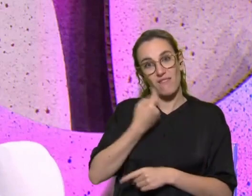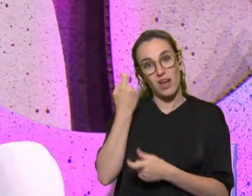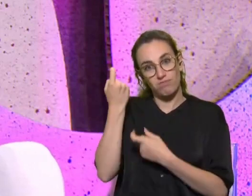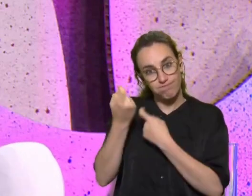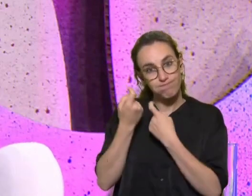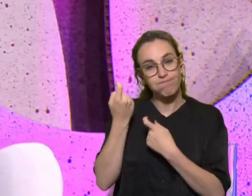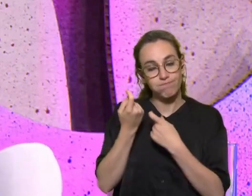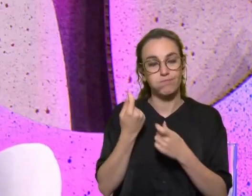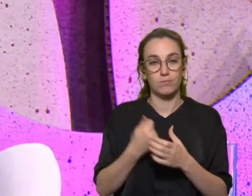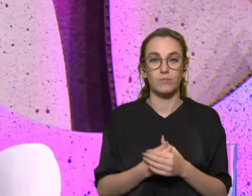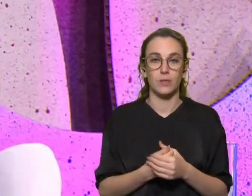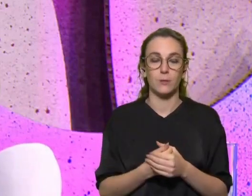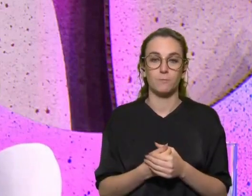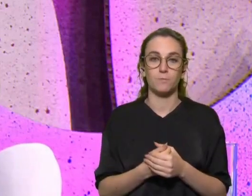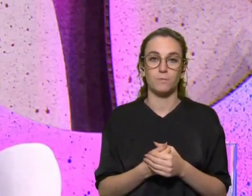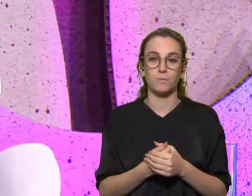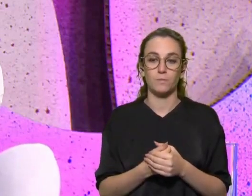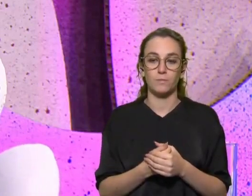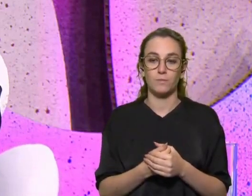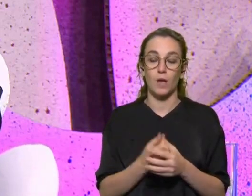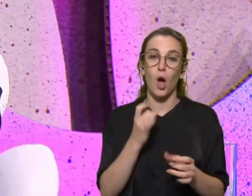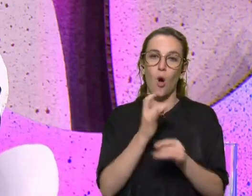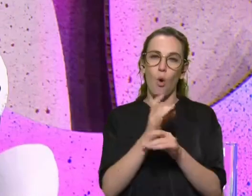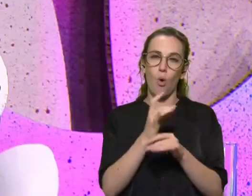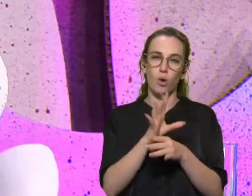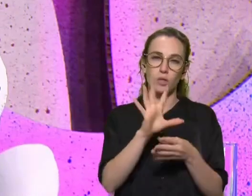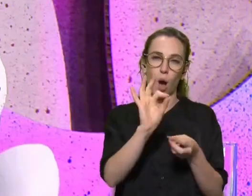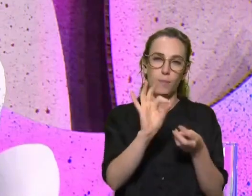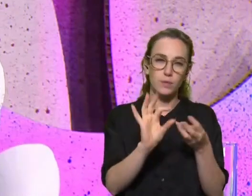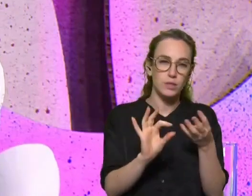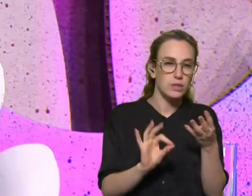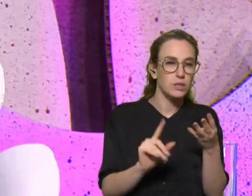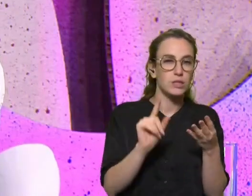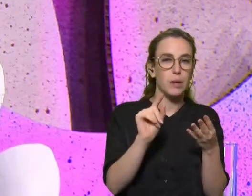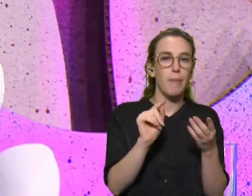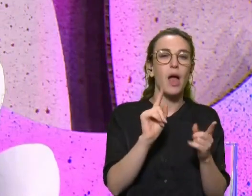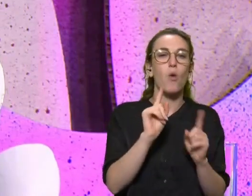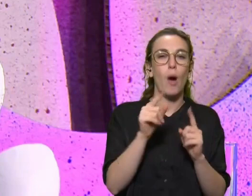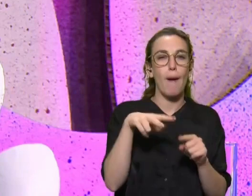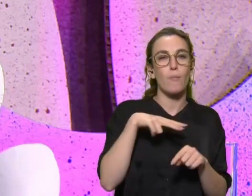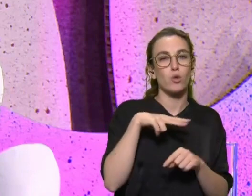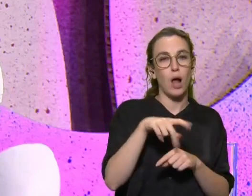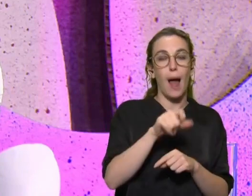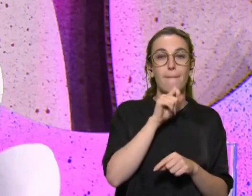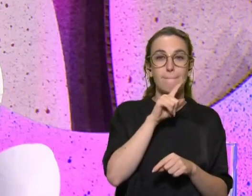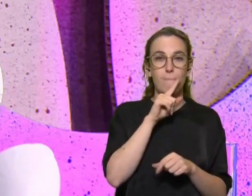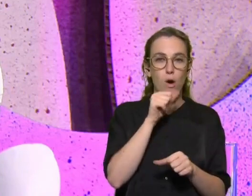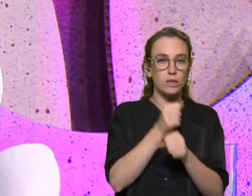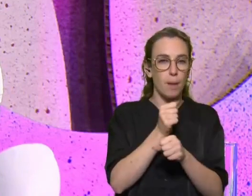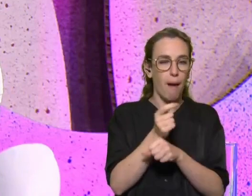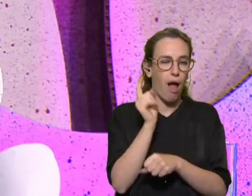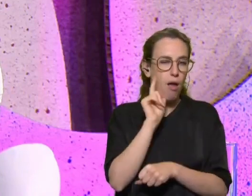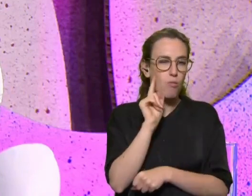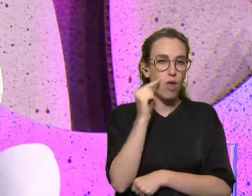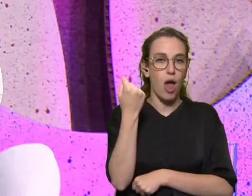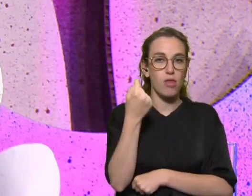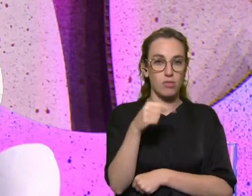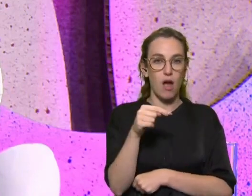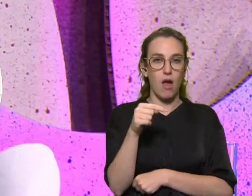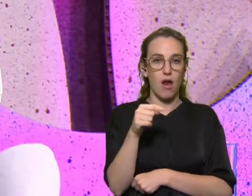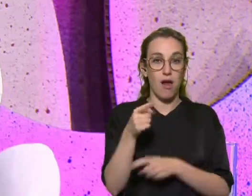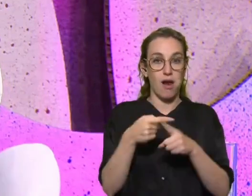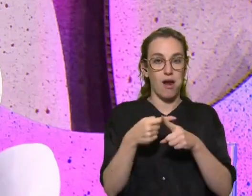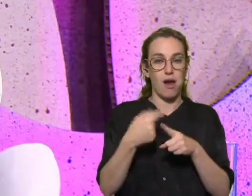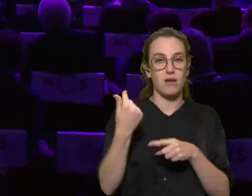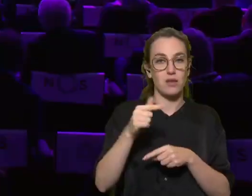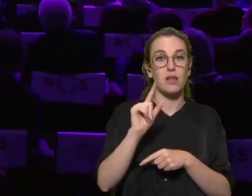and this is something the Portuguese community should think about. And there's another area that